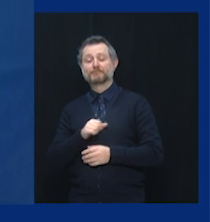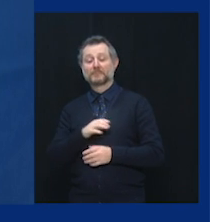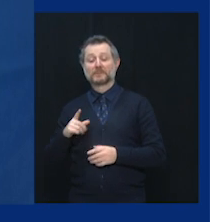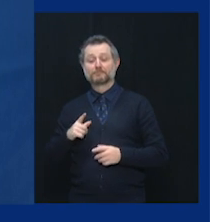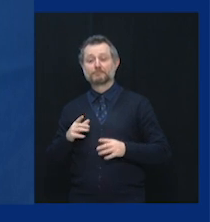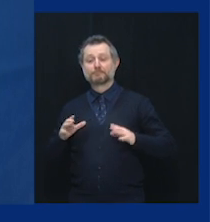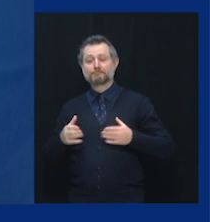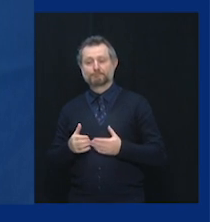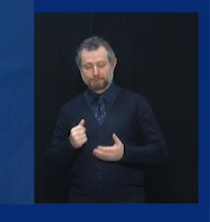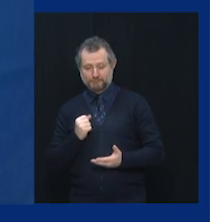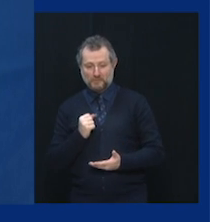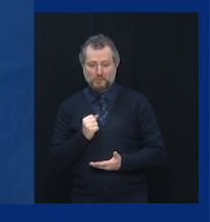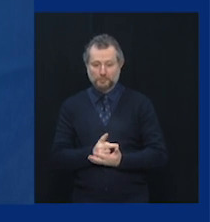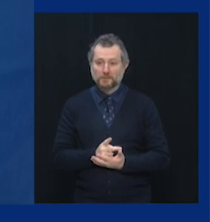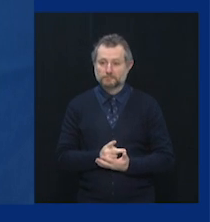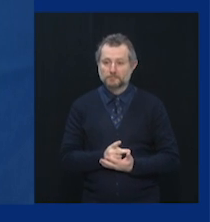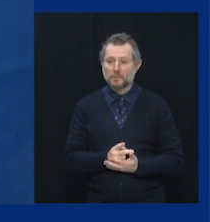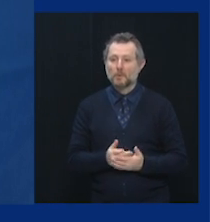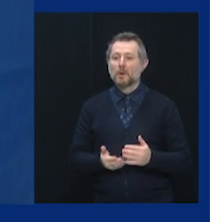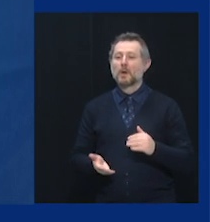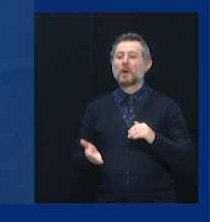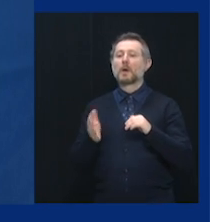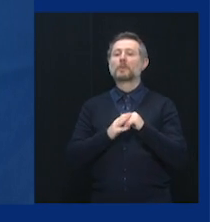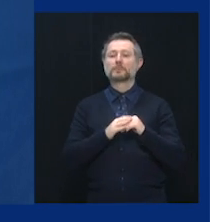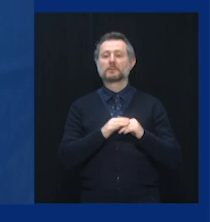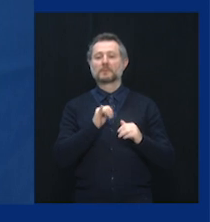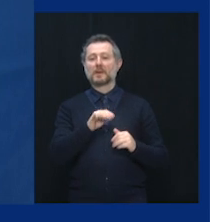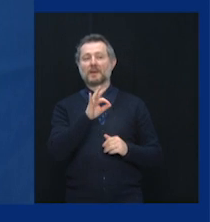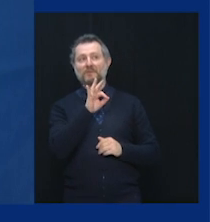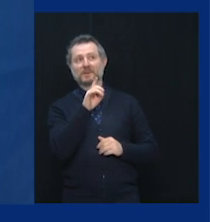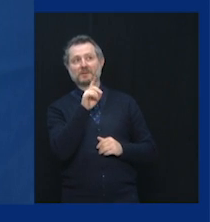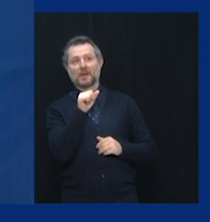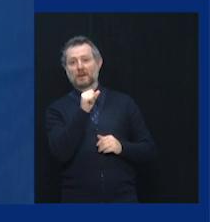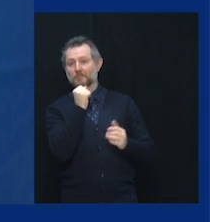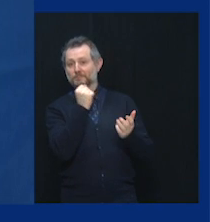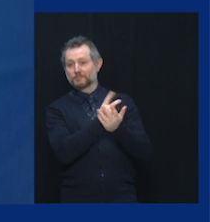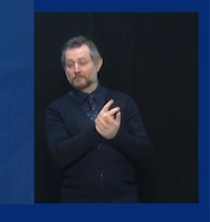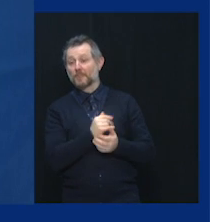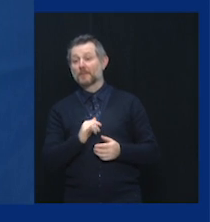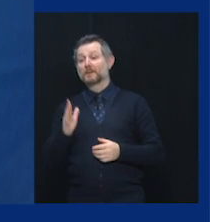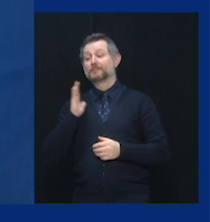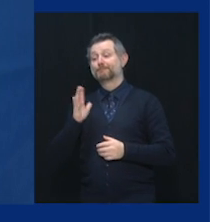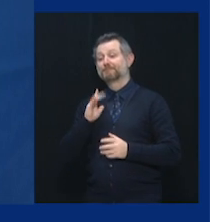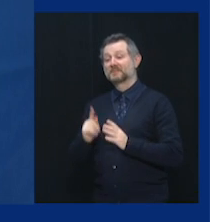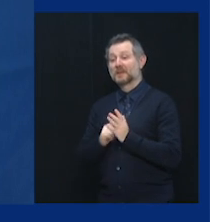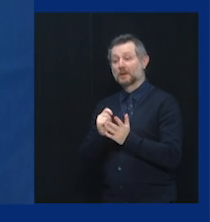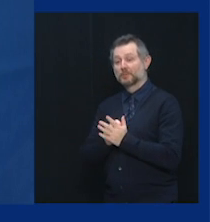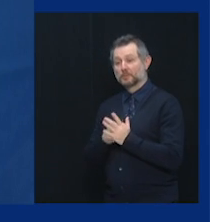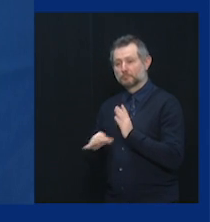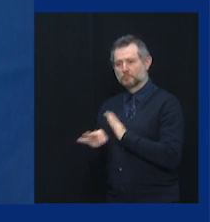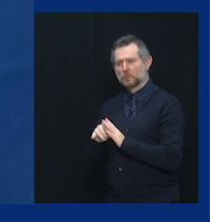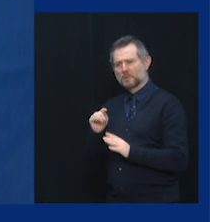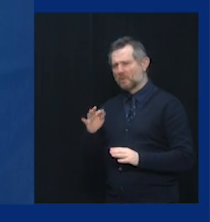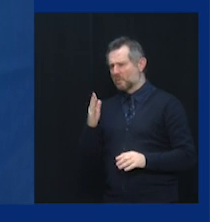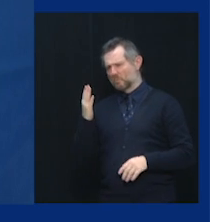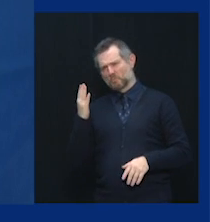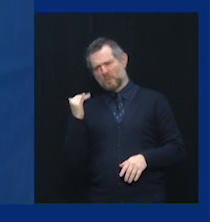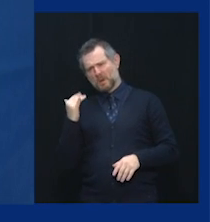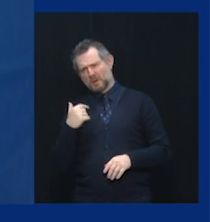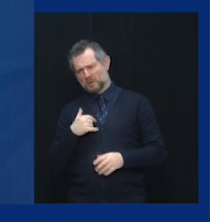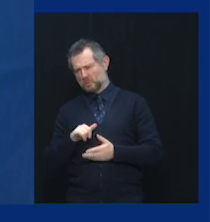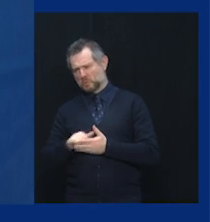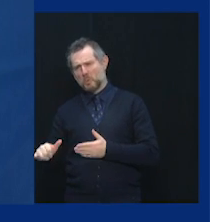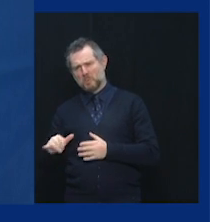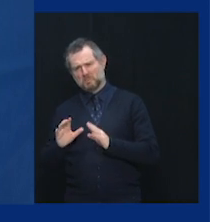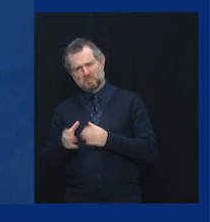to the federal government approval. And people said at that time, Oh, why would New York State do this?